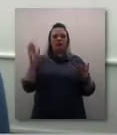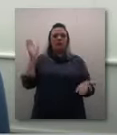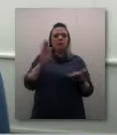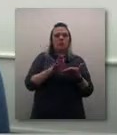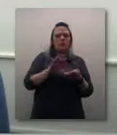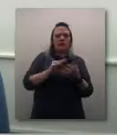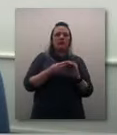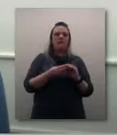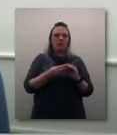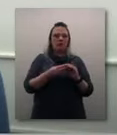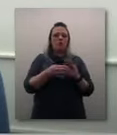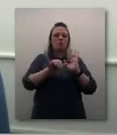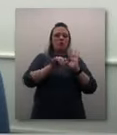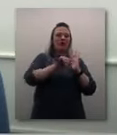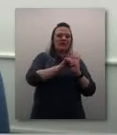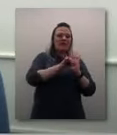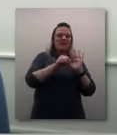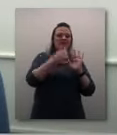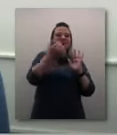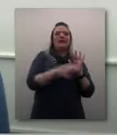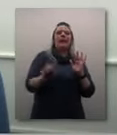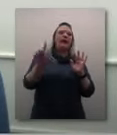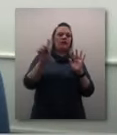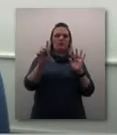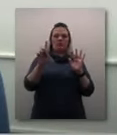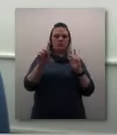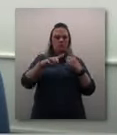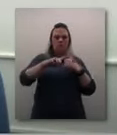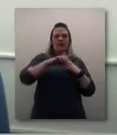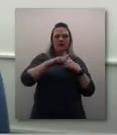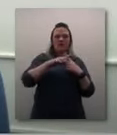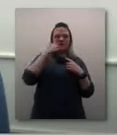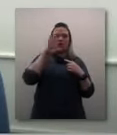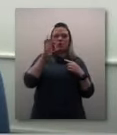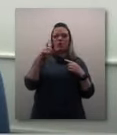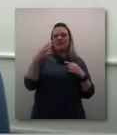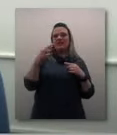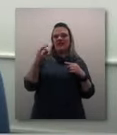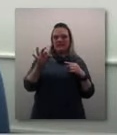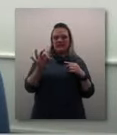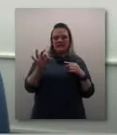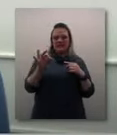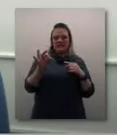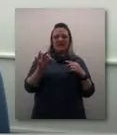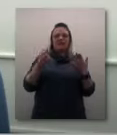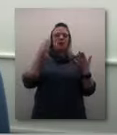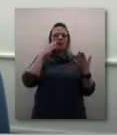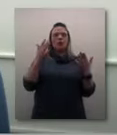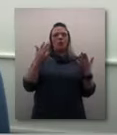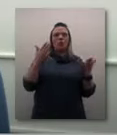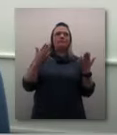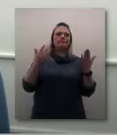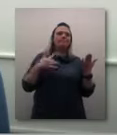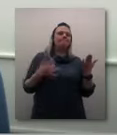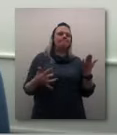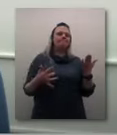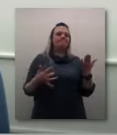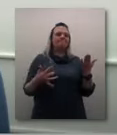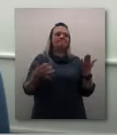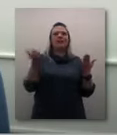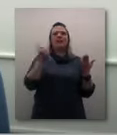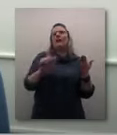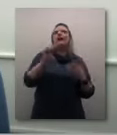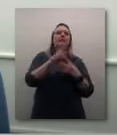that would be identifying anybody that is positive for COVID-19, and we know they're most likely to have people who have any